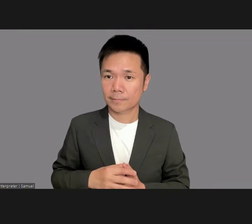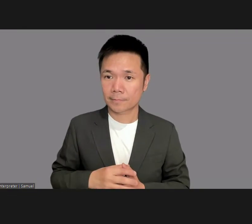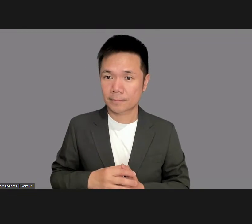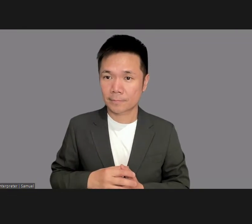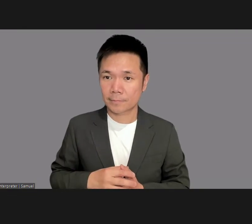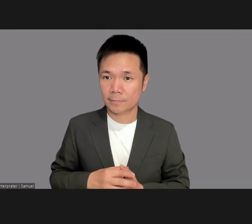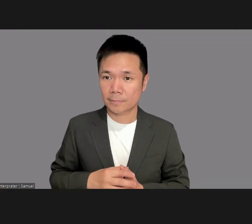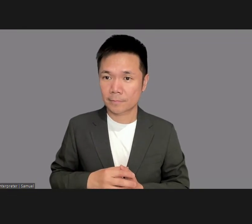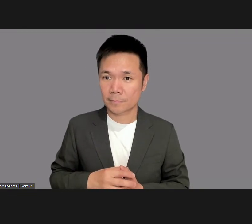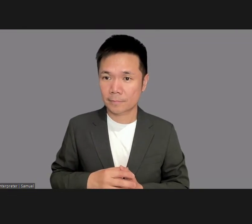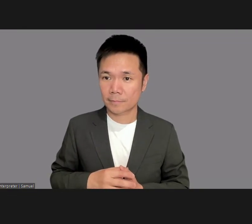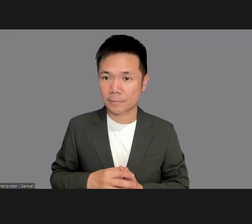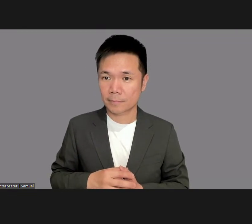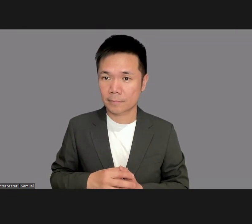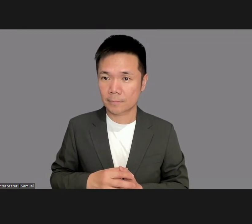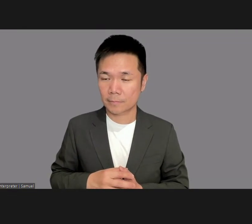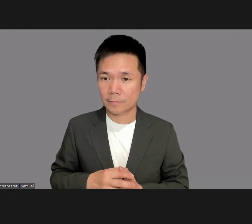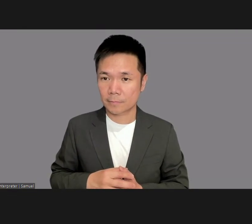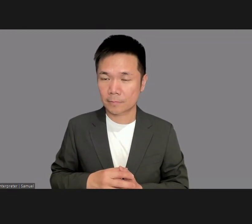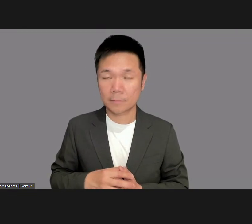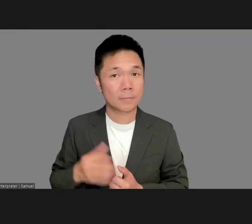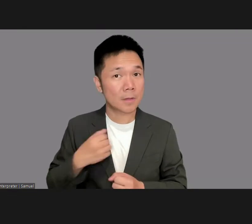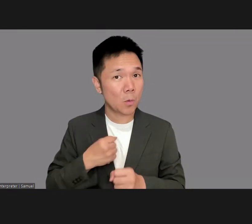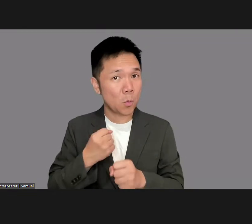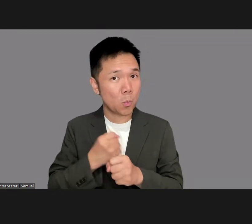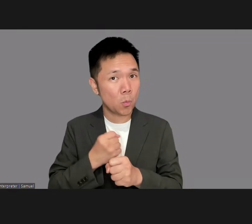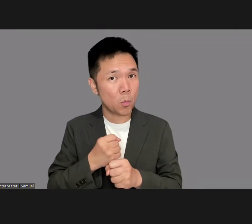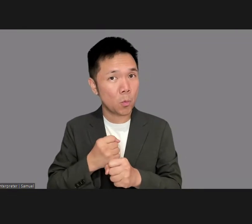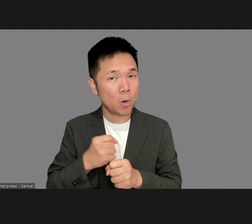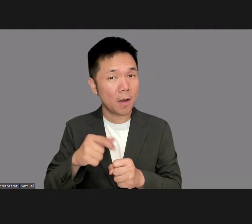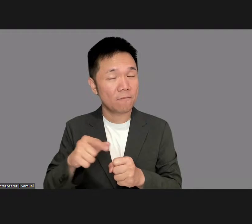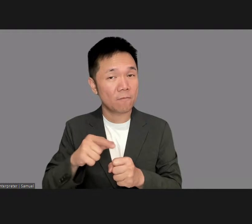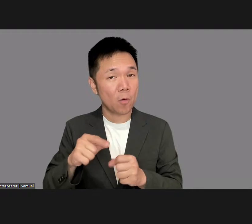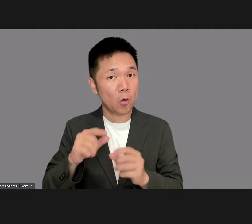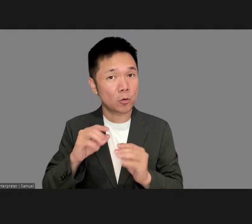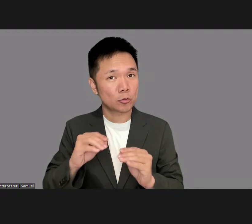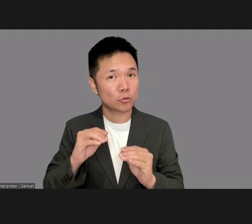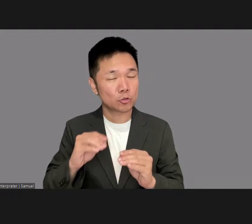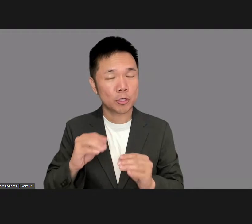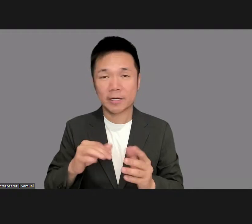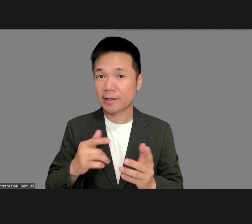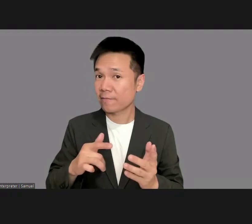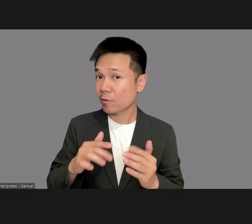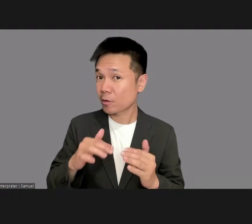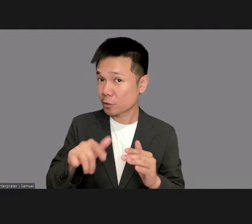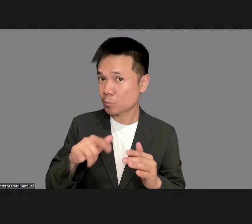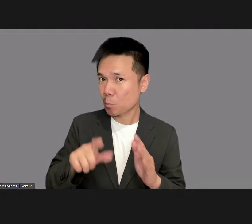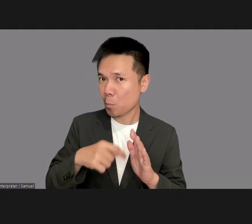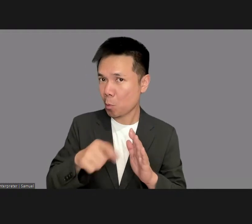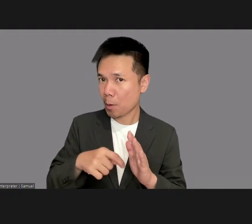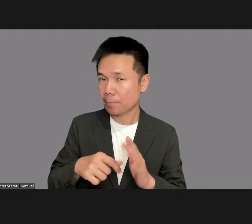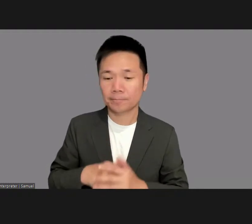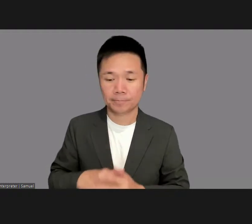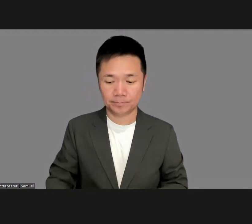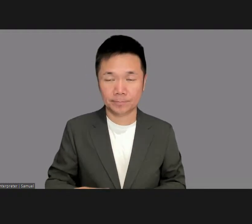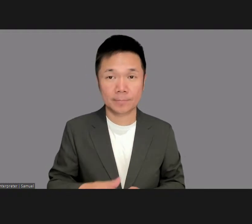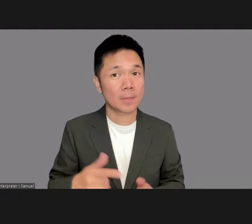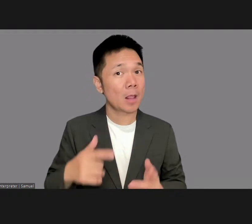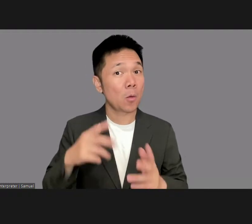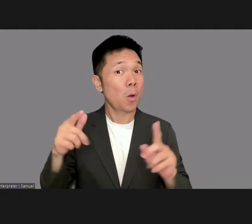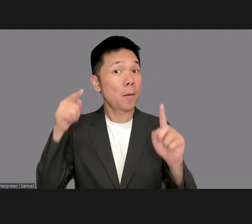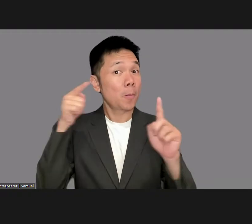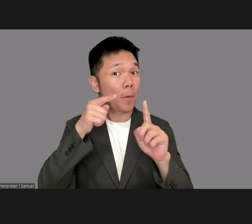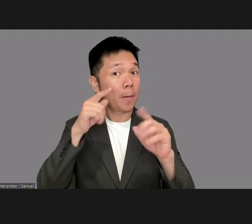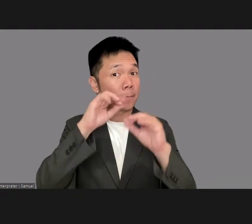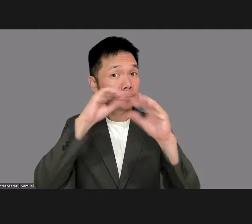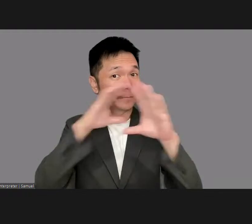Navy Federal Credit Union as a contractor in their Training and Awareness Initiative program. So our goal is to train